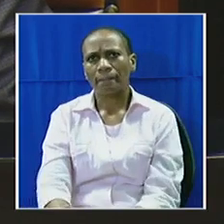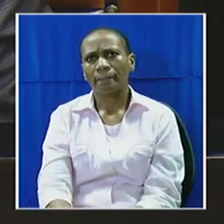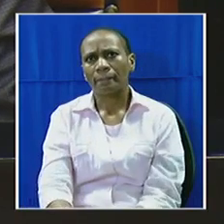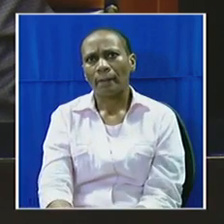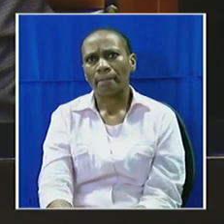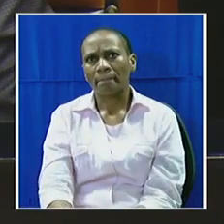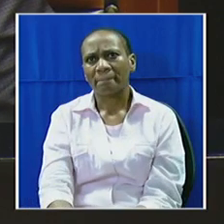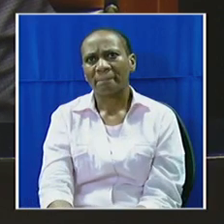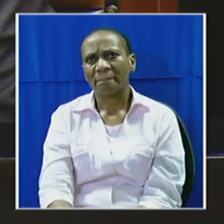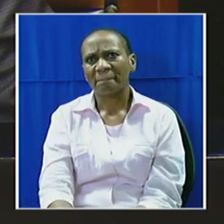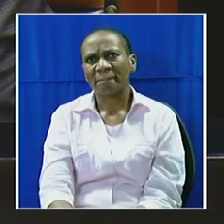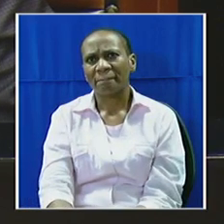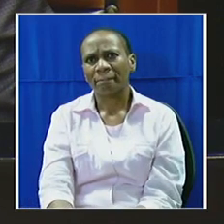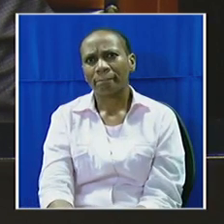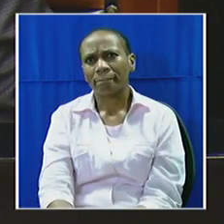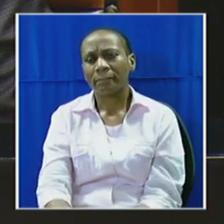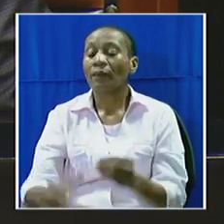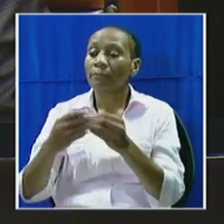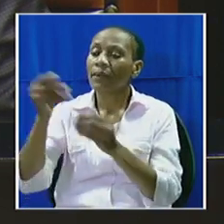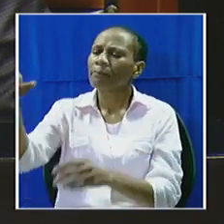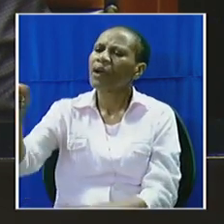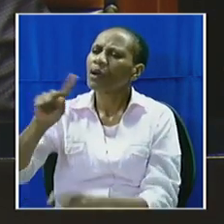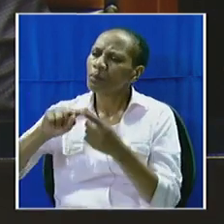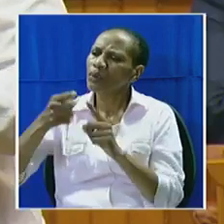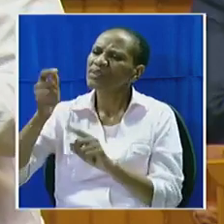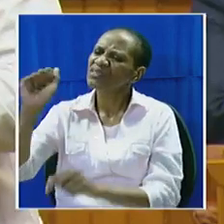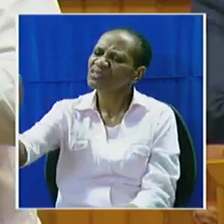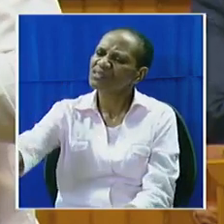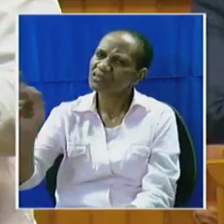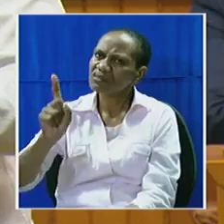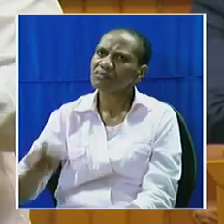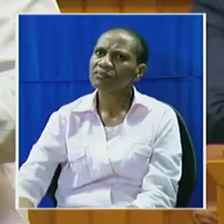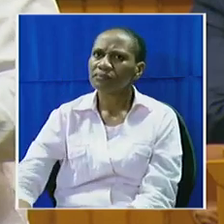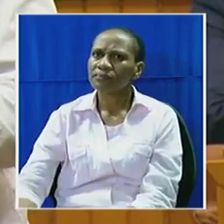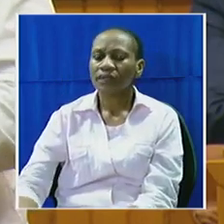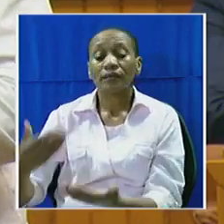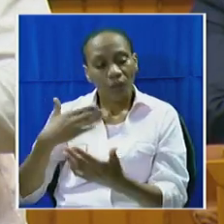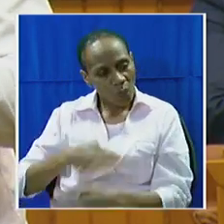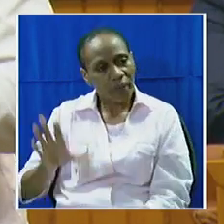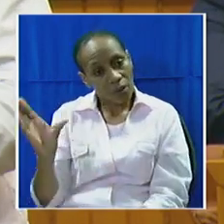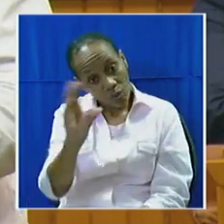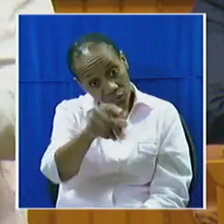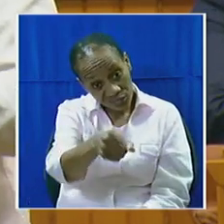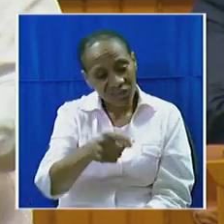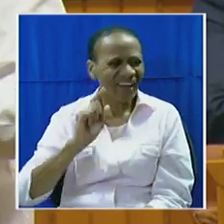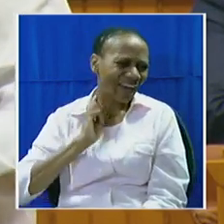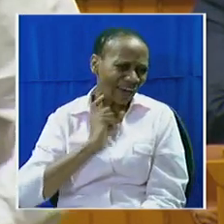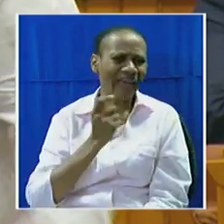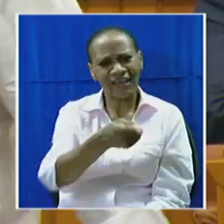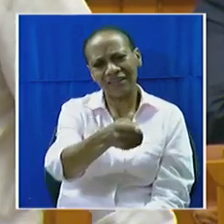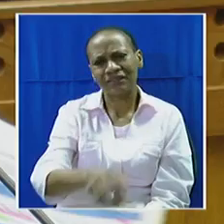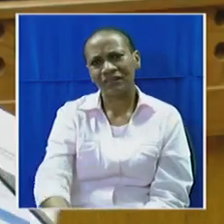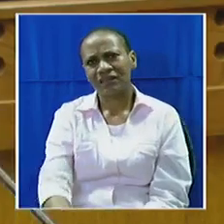please lower your voices? Honorable Lewis, what is your point of Won't order? he please take a question on his blatant